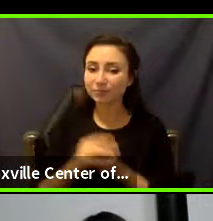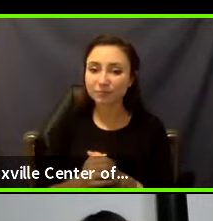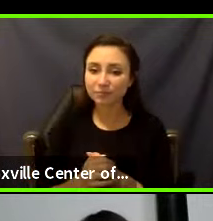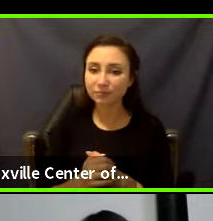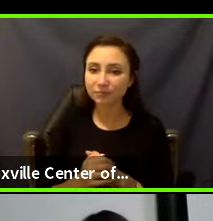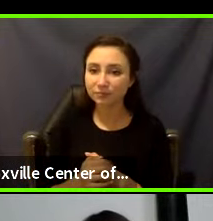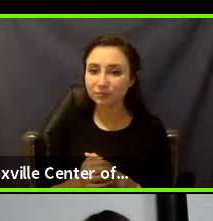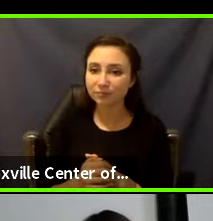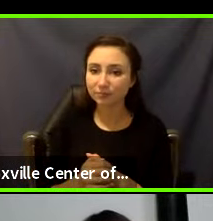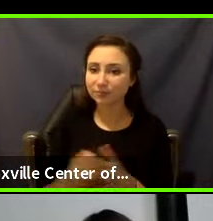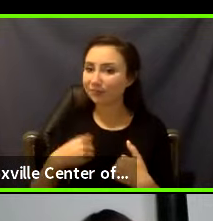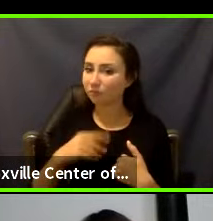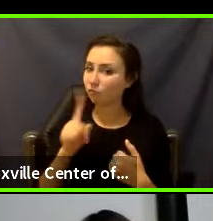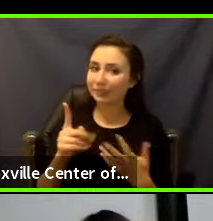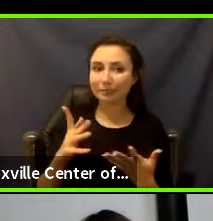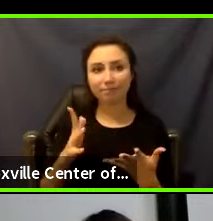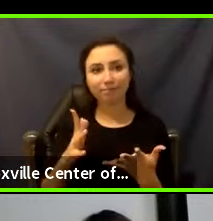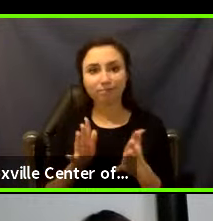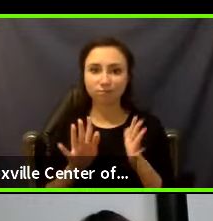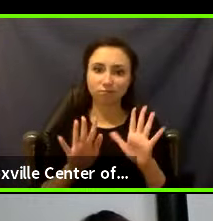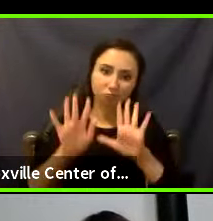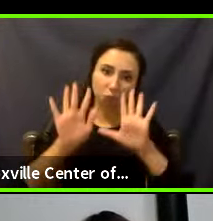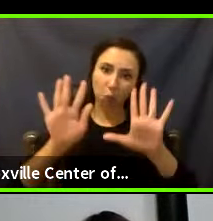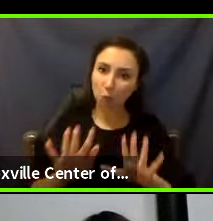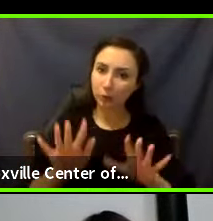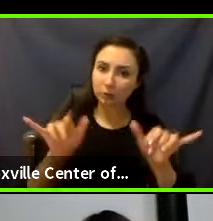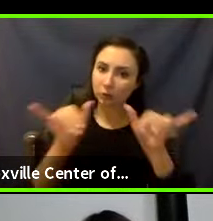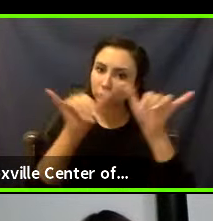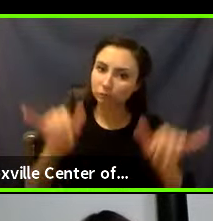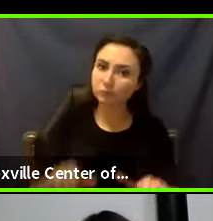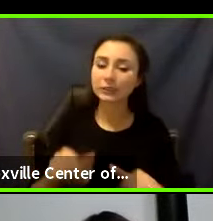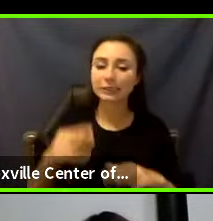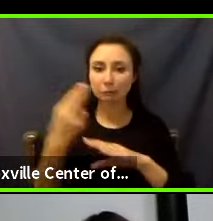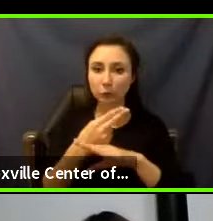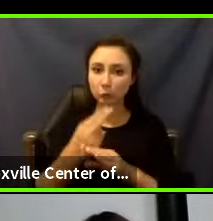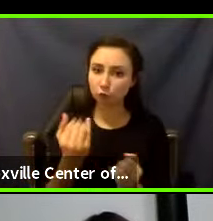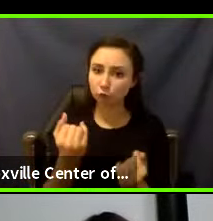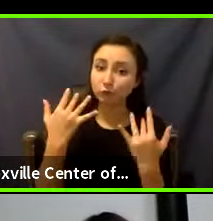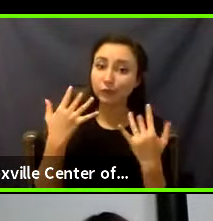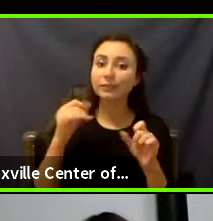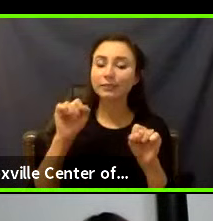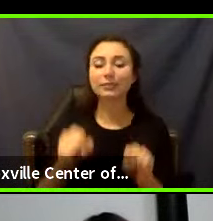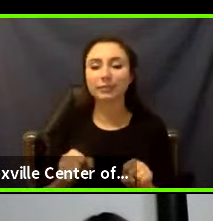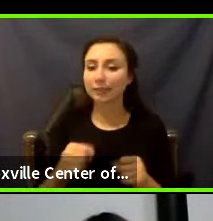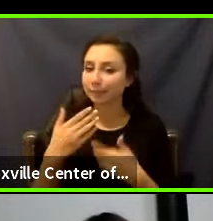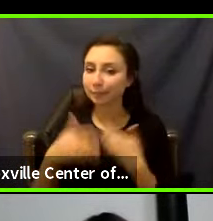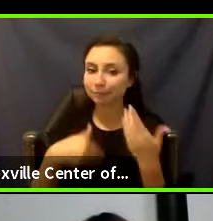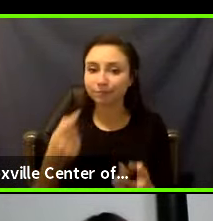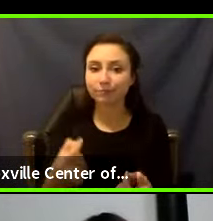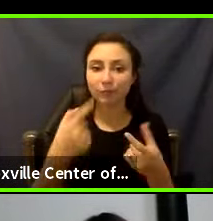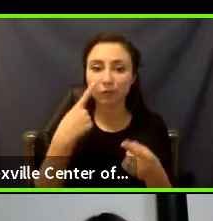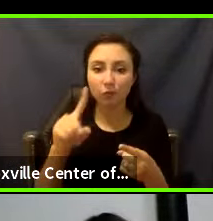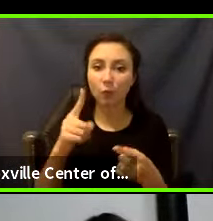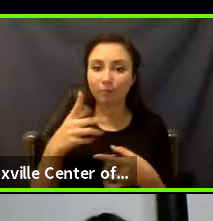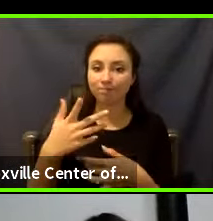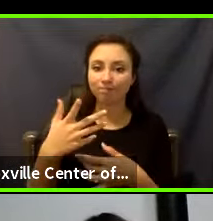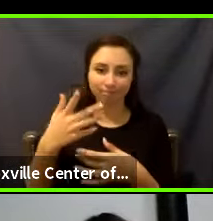really robust system that will be user-friendly and even speed things along in the clinic, which would be